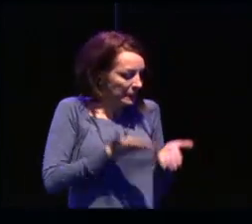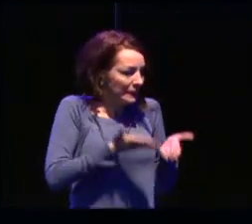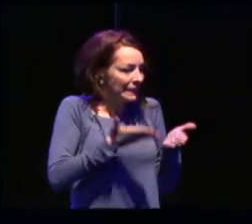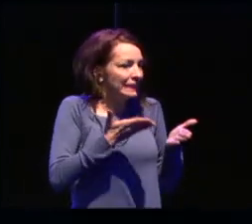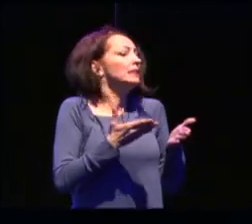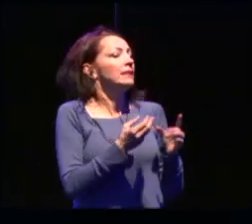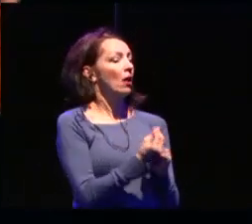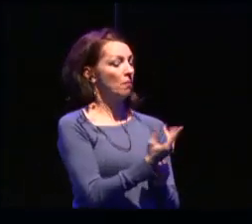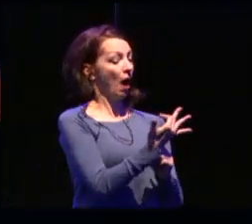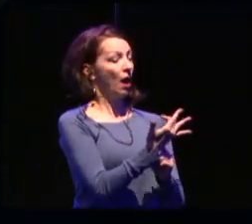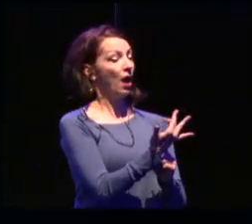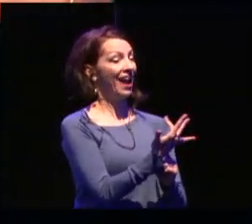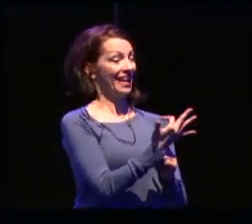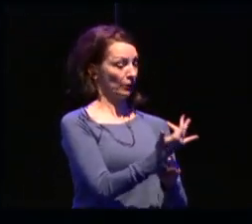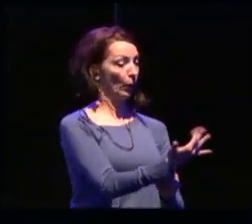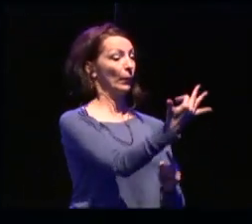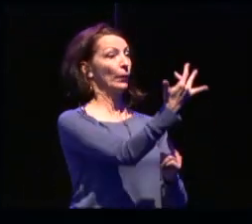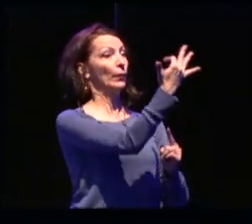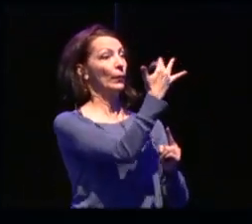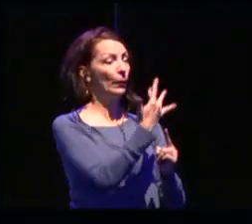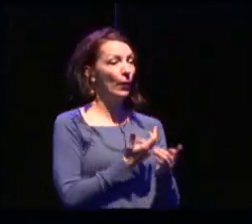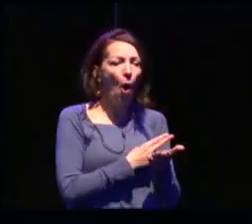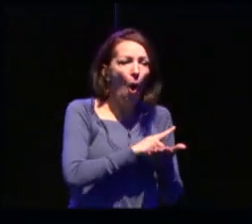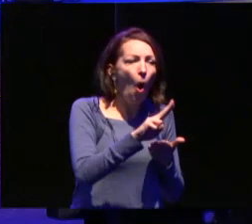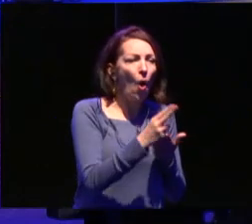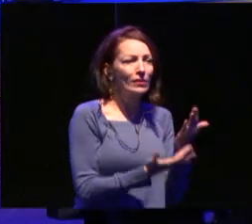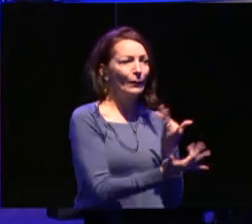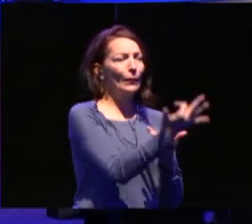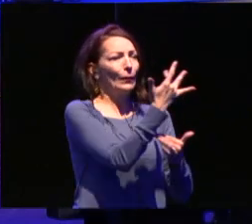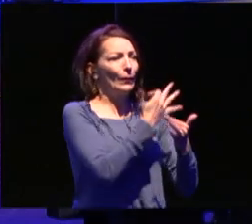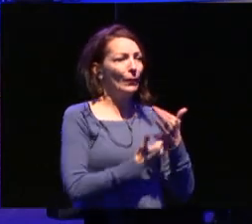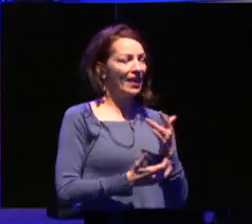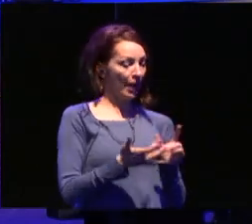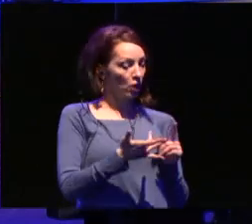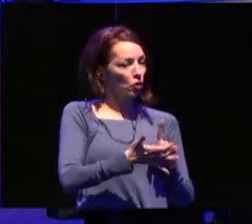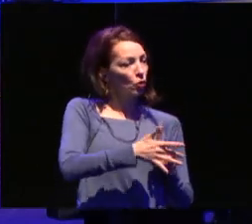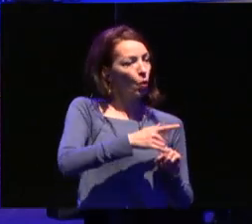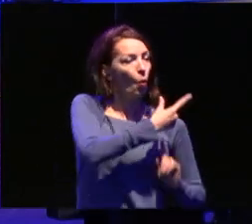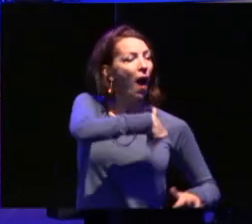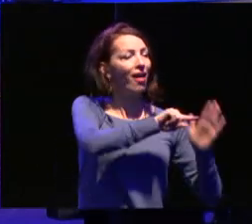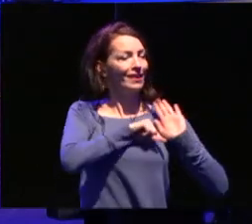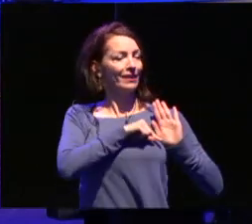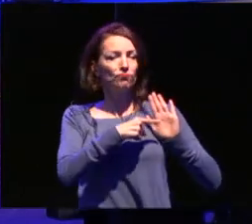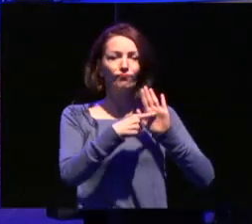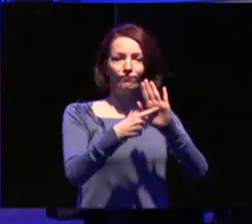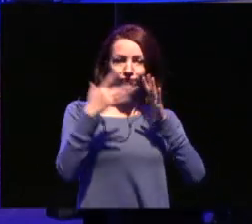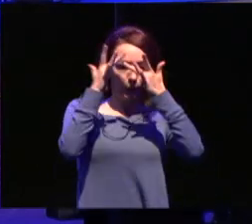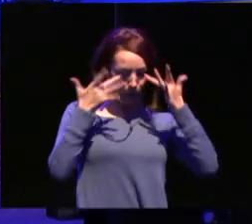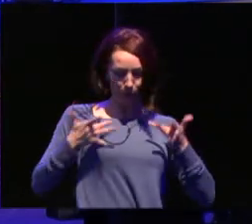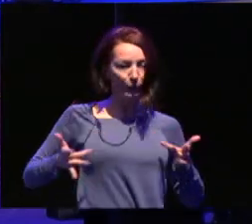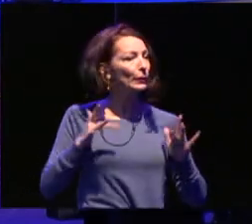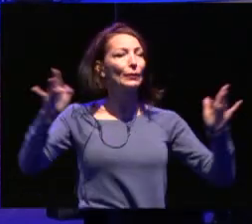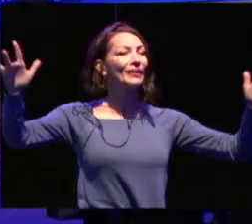into a holy flame until our life becomes golden with that particular quality. Now, in the mind of the